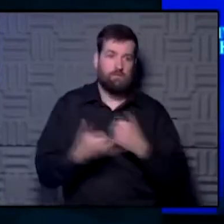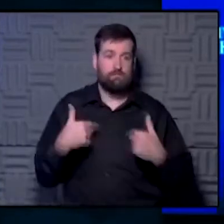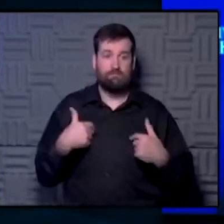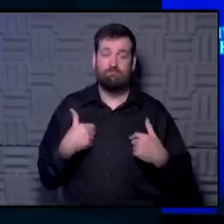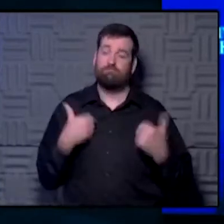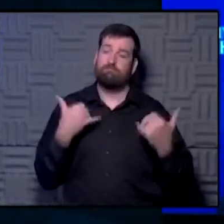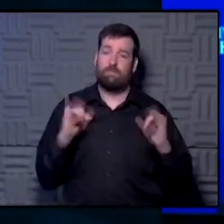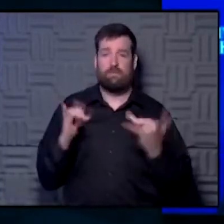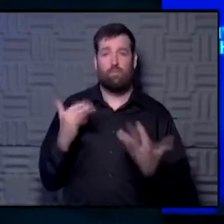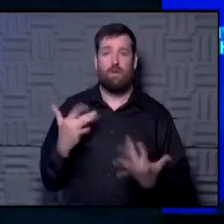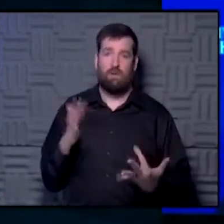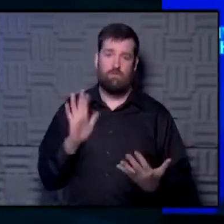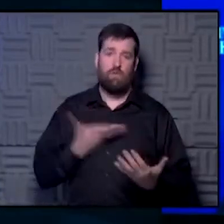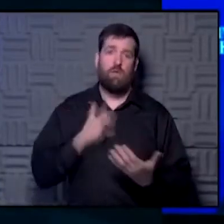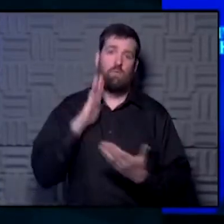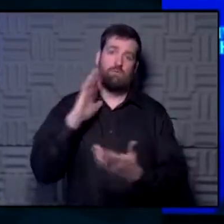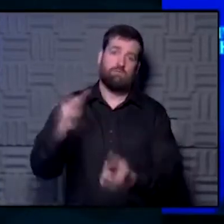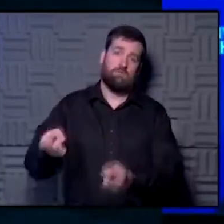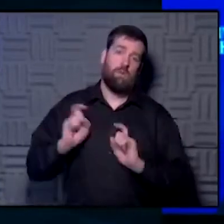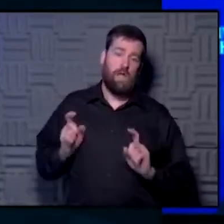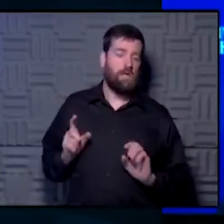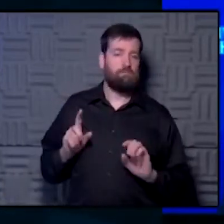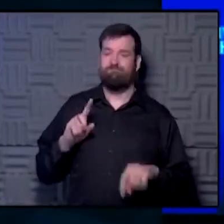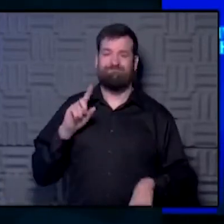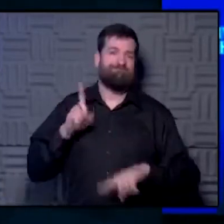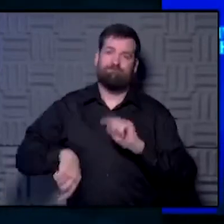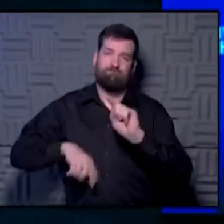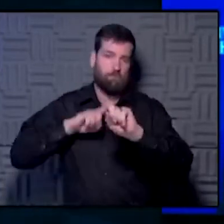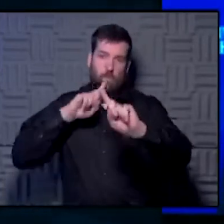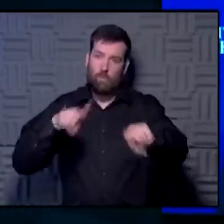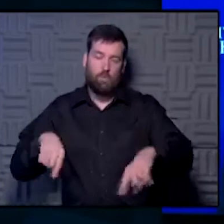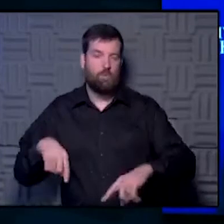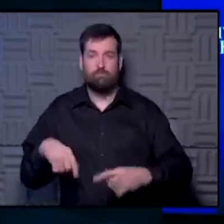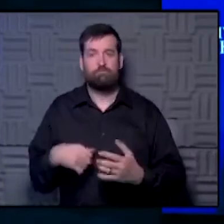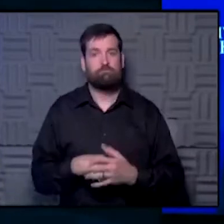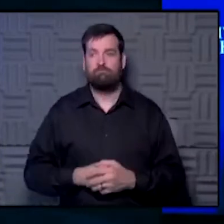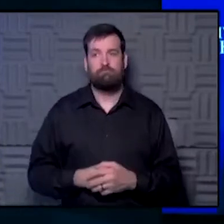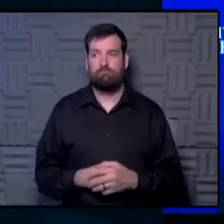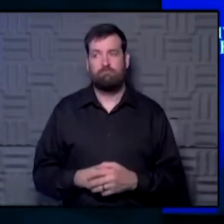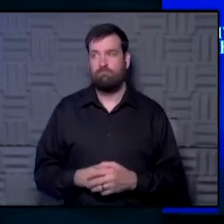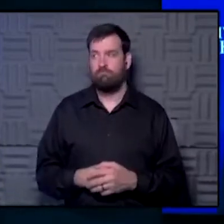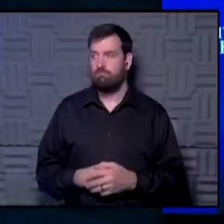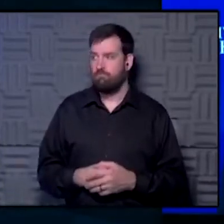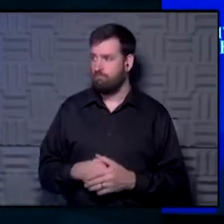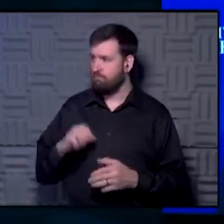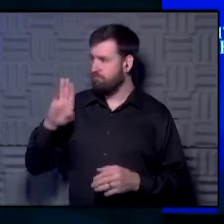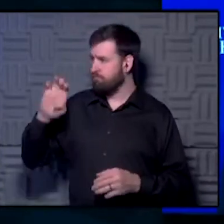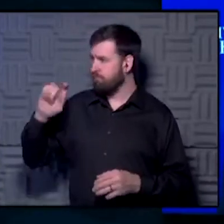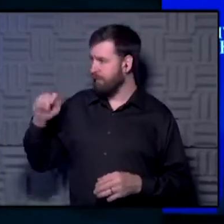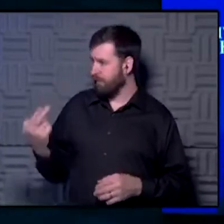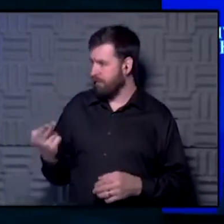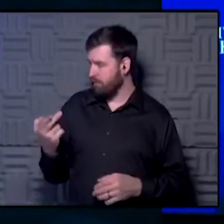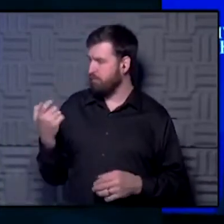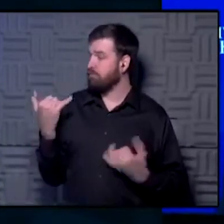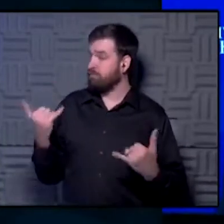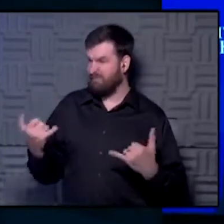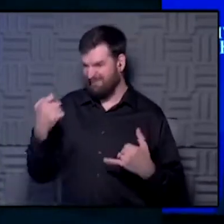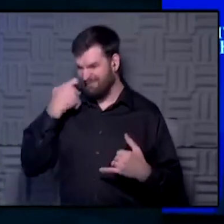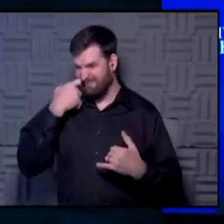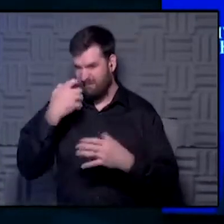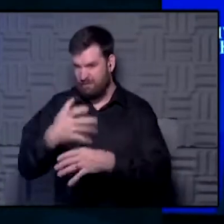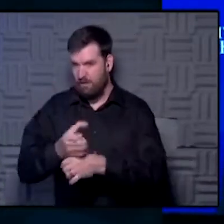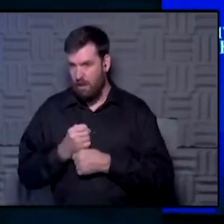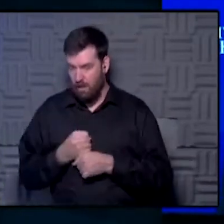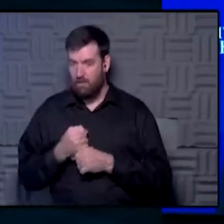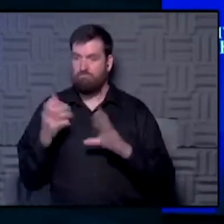waiting for our supply and haven't been able to order it through our GPO. And Beth, I guess now that you've just gotten it and you